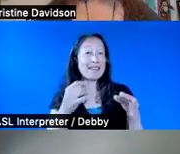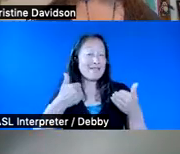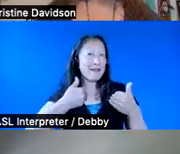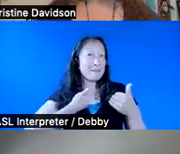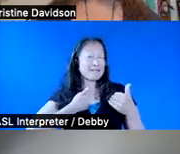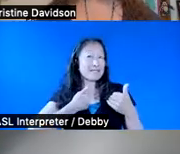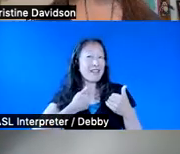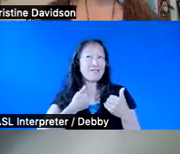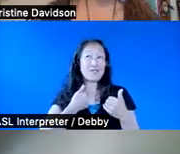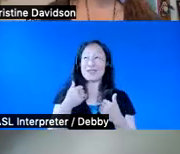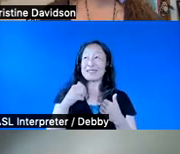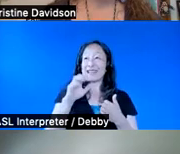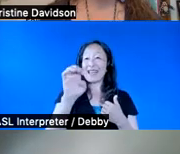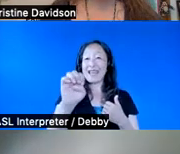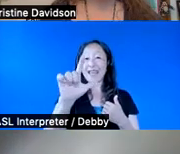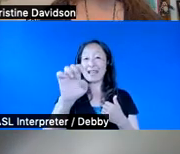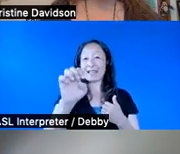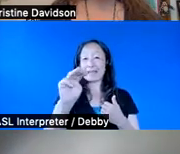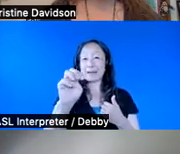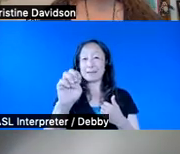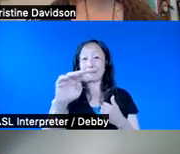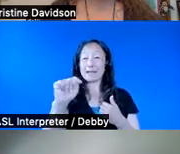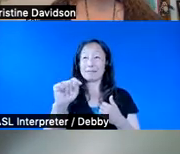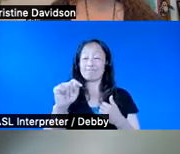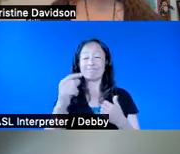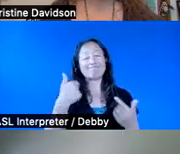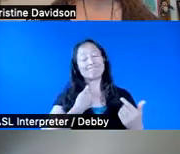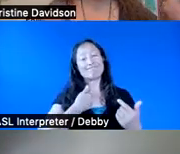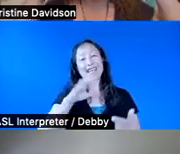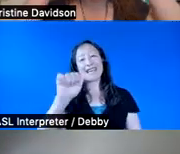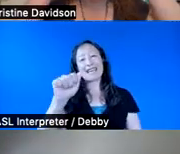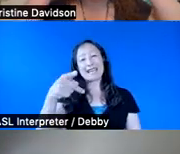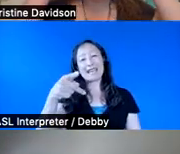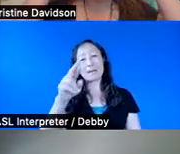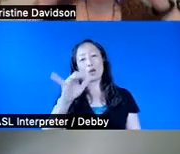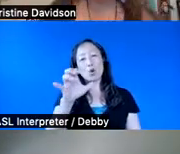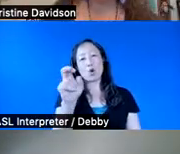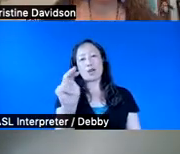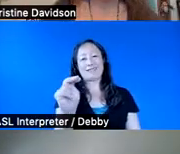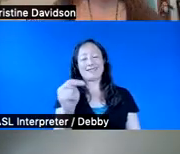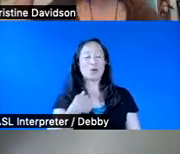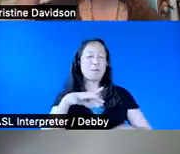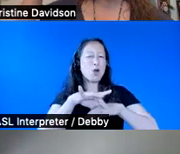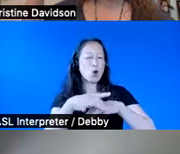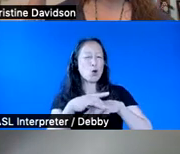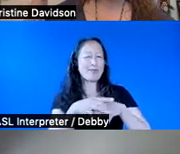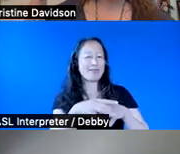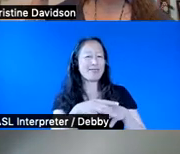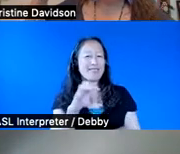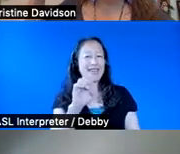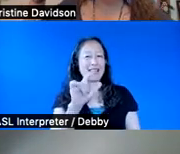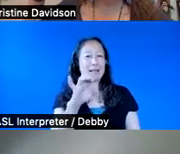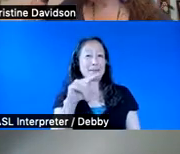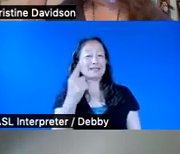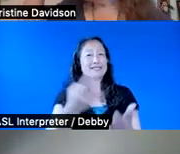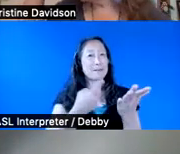I'm a Capricorn, so I'm pretty much an earth element. Sometimes I can be kind of too much in my head, get kind of flighty,